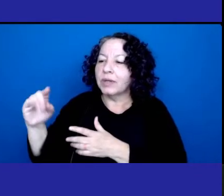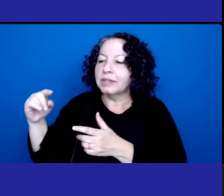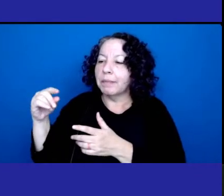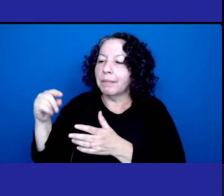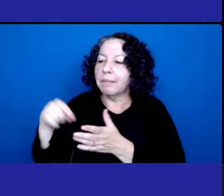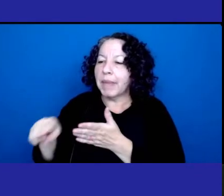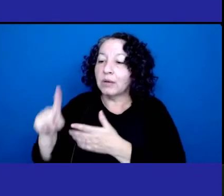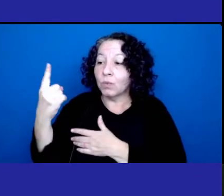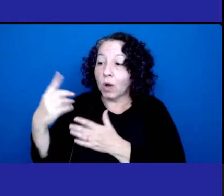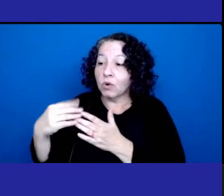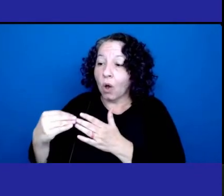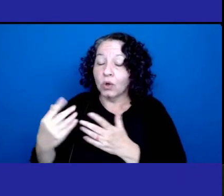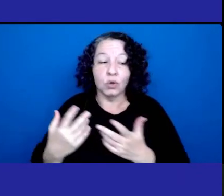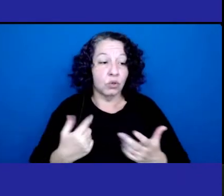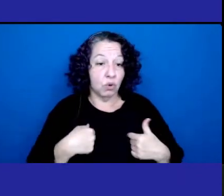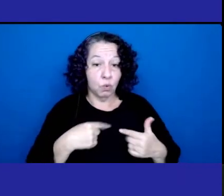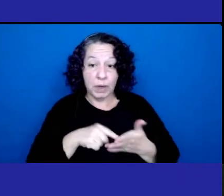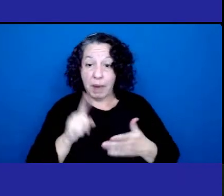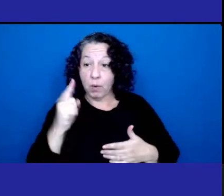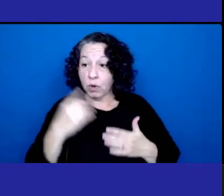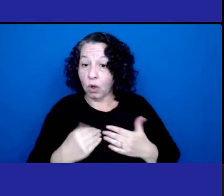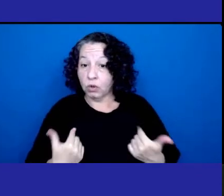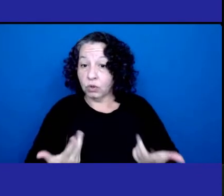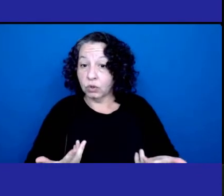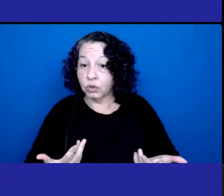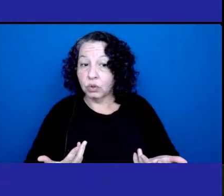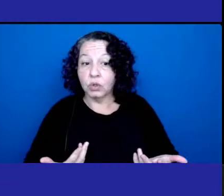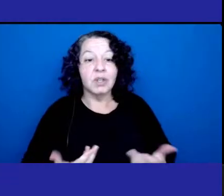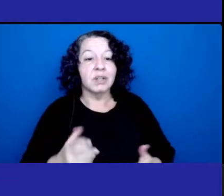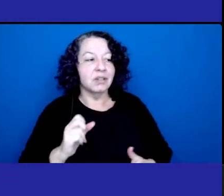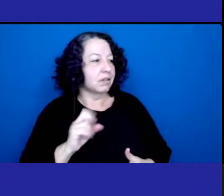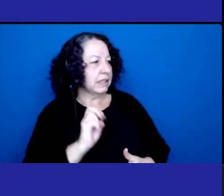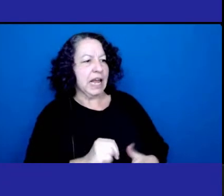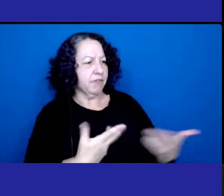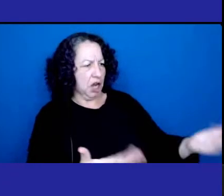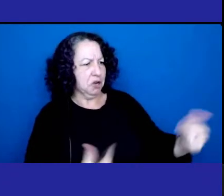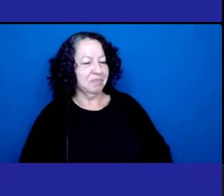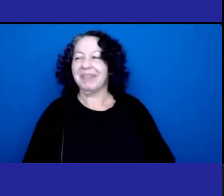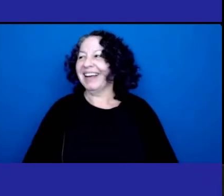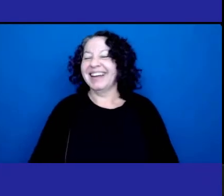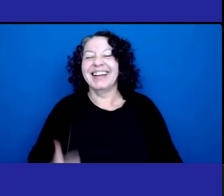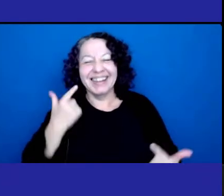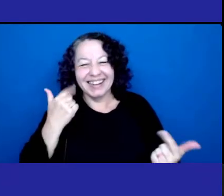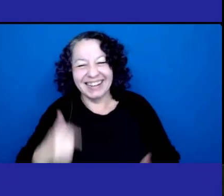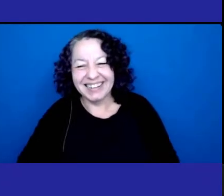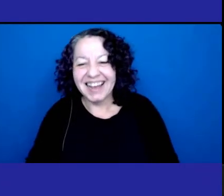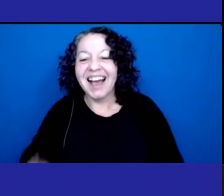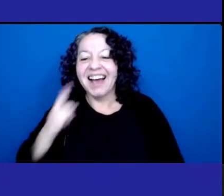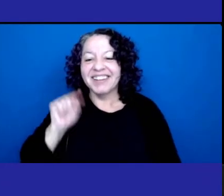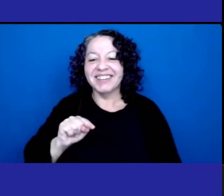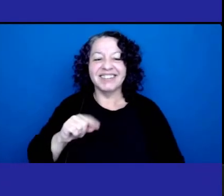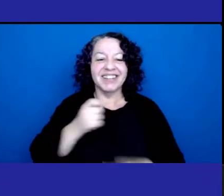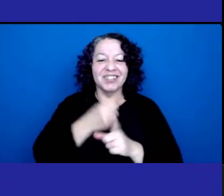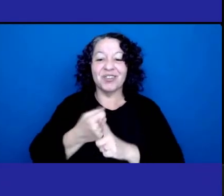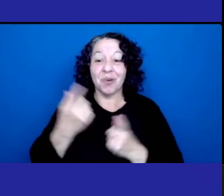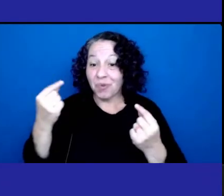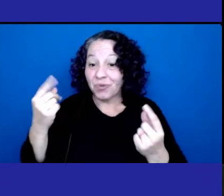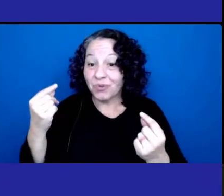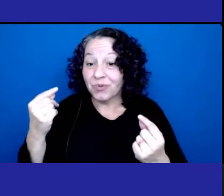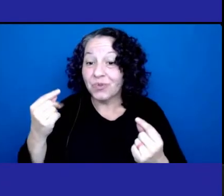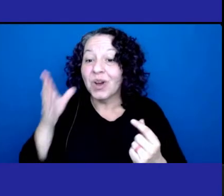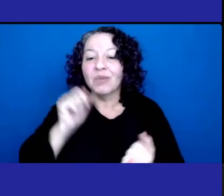Stephen? So so I think in this situation, what we would do would be to treat them as a